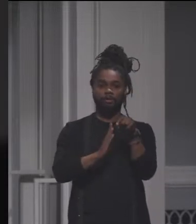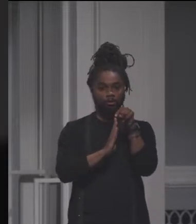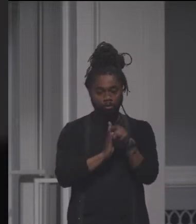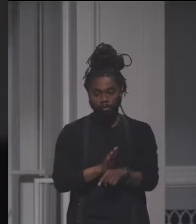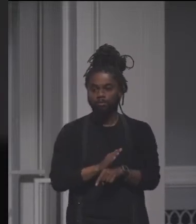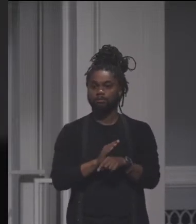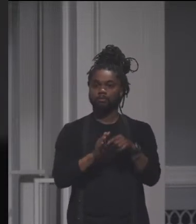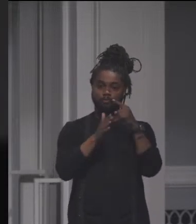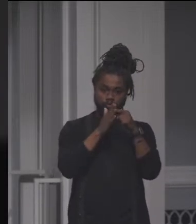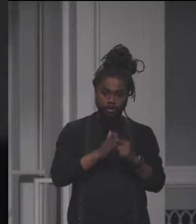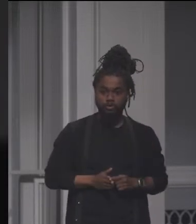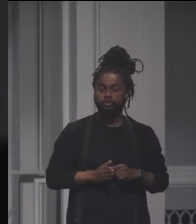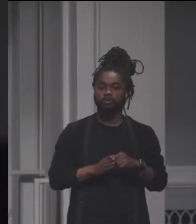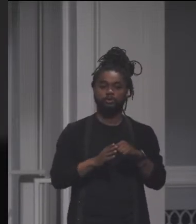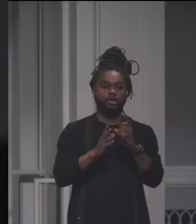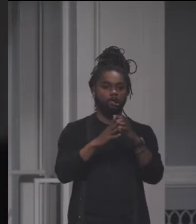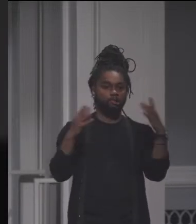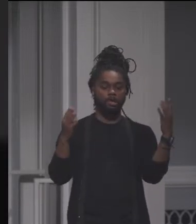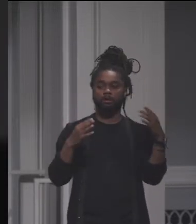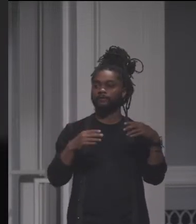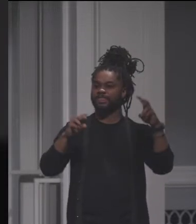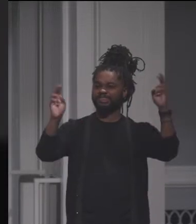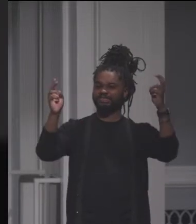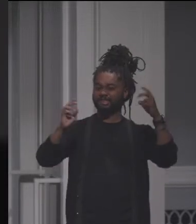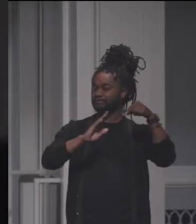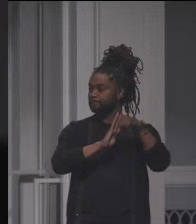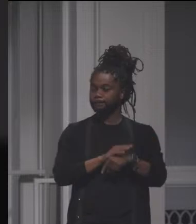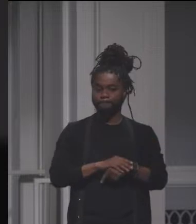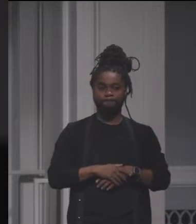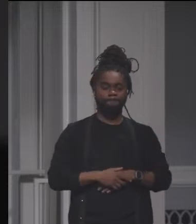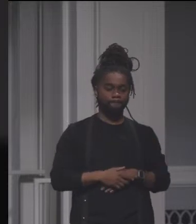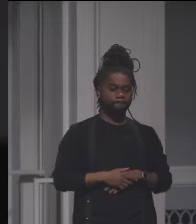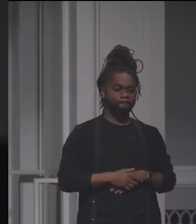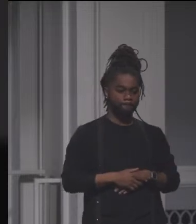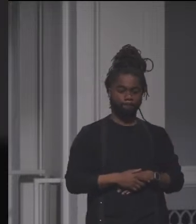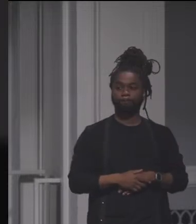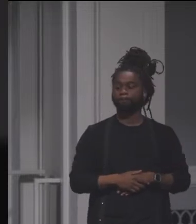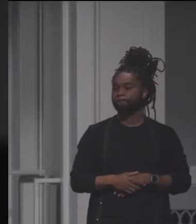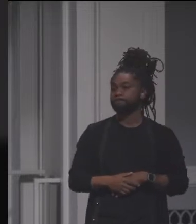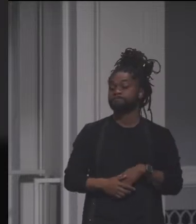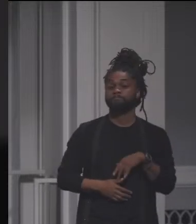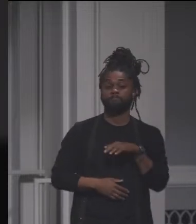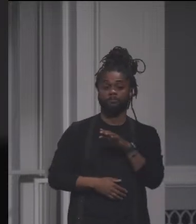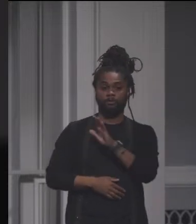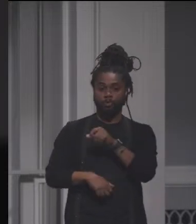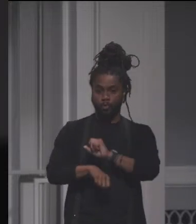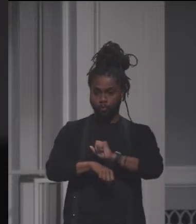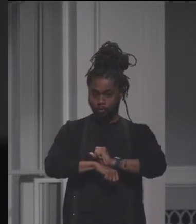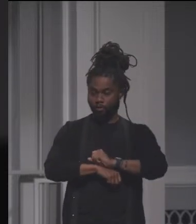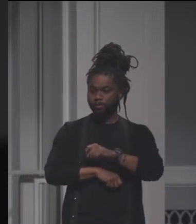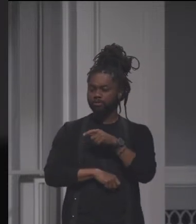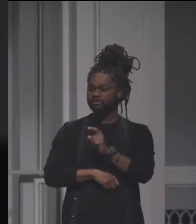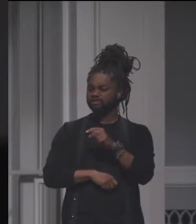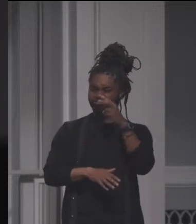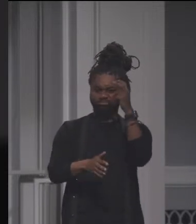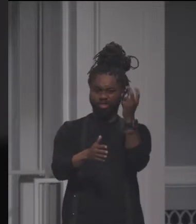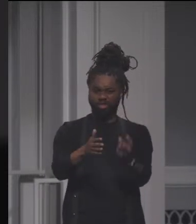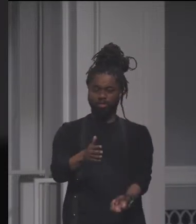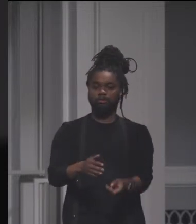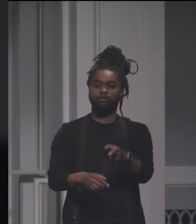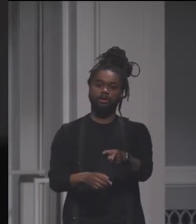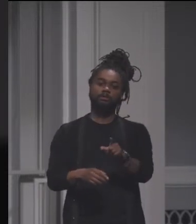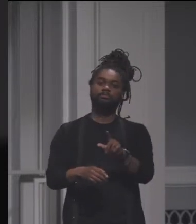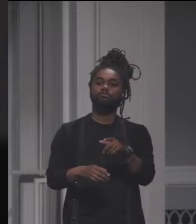research, and immensity of feeling, end of quote. In her works, Griffith immerses us indeed in the medieval